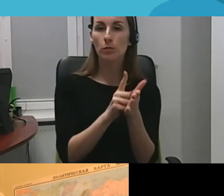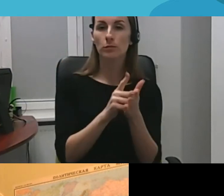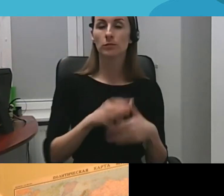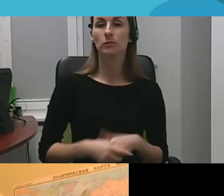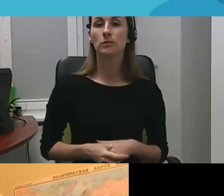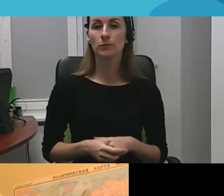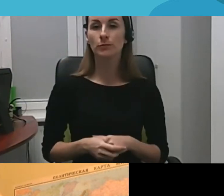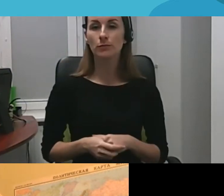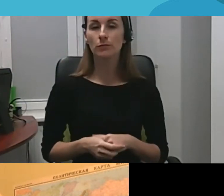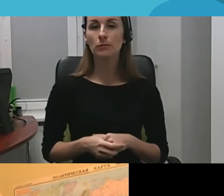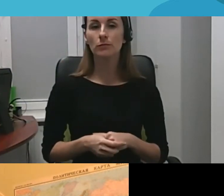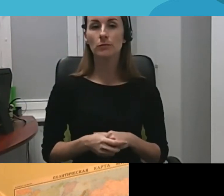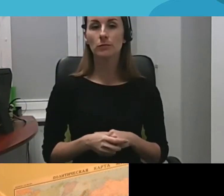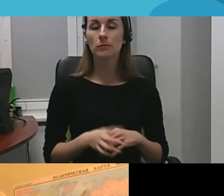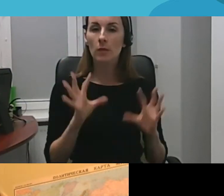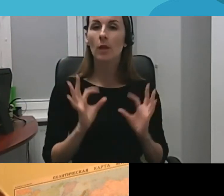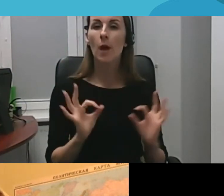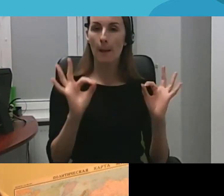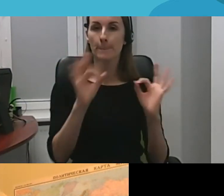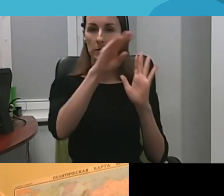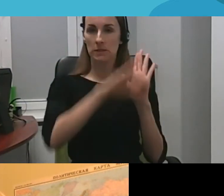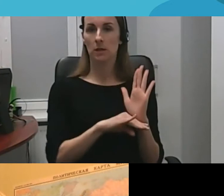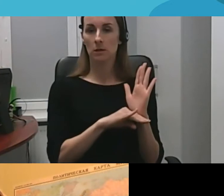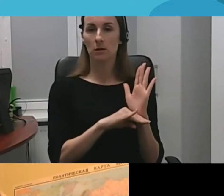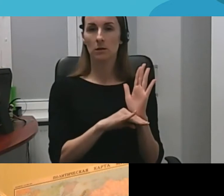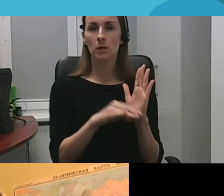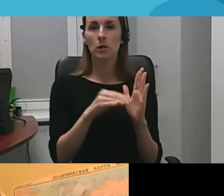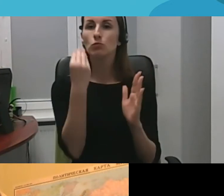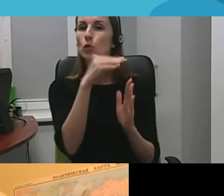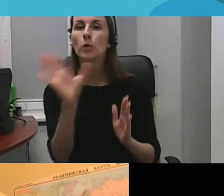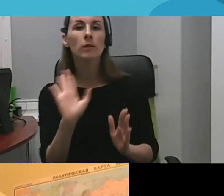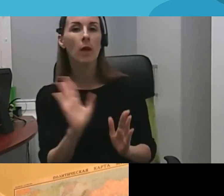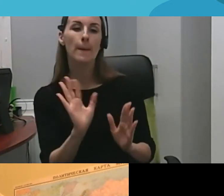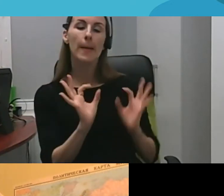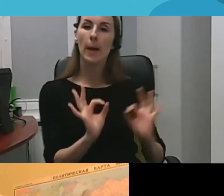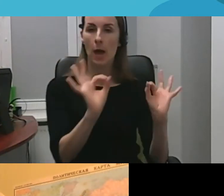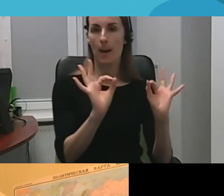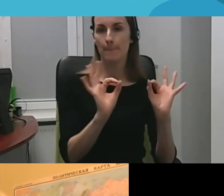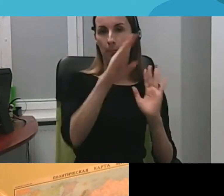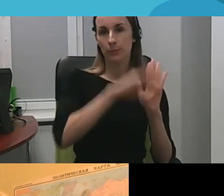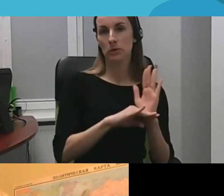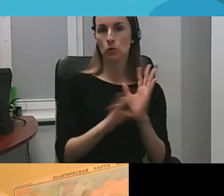suitable for conducting of adequate elections, but of course, political will is required.